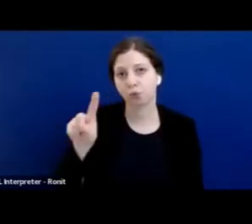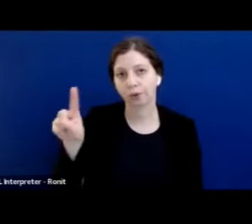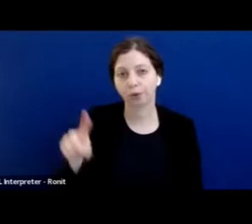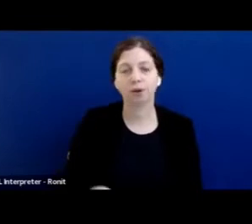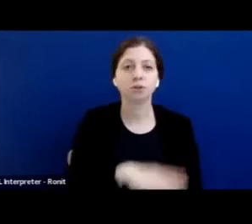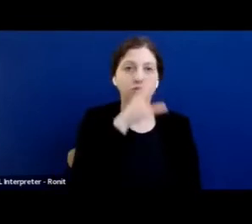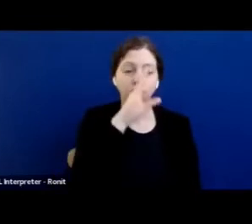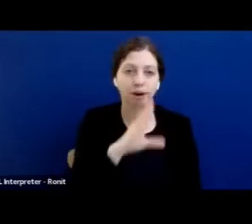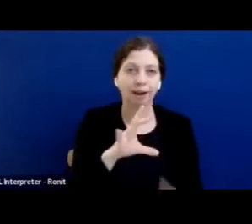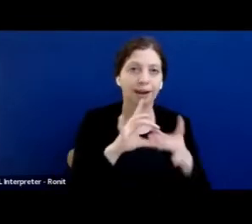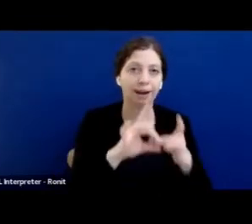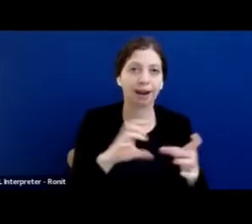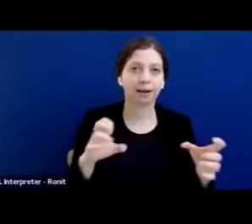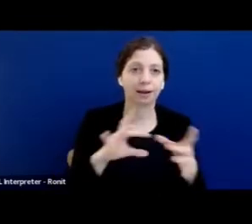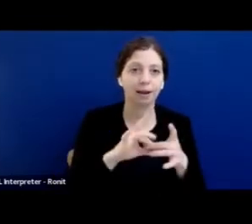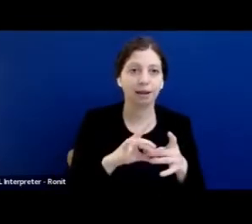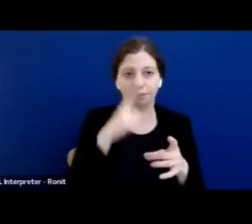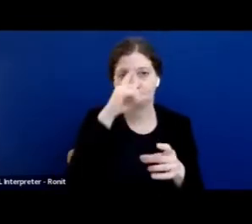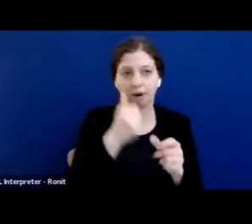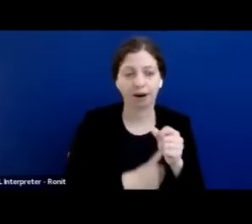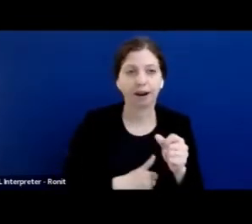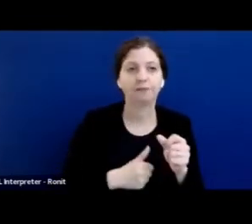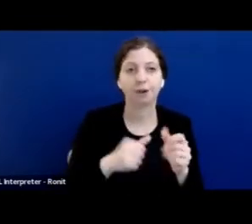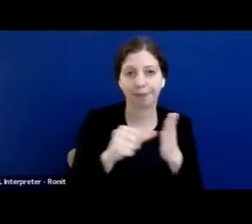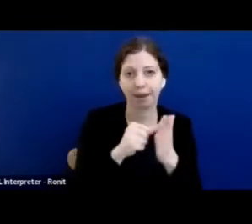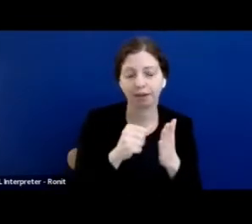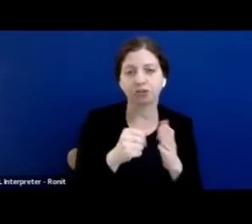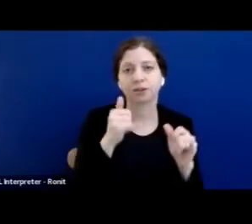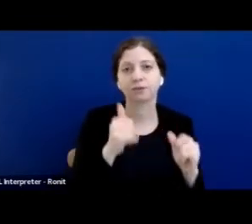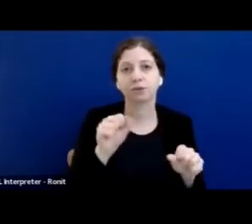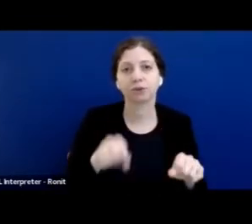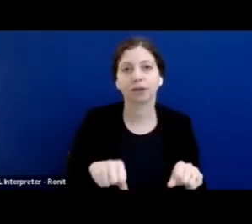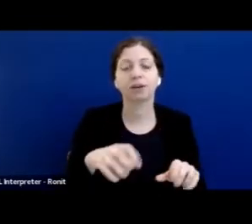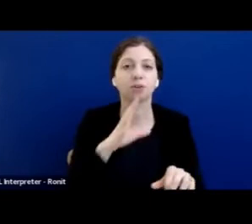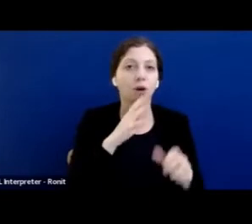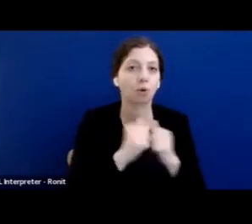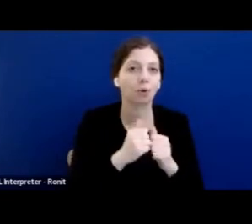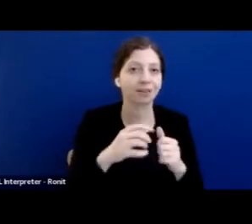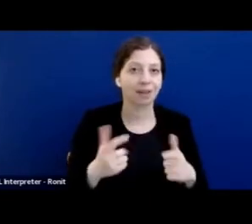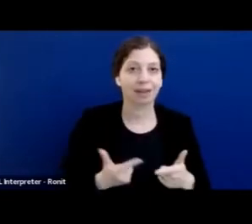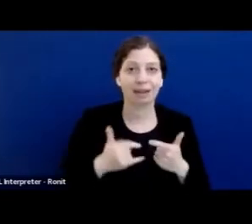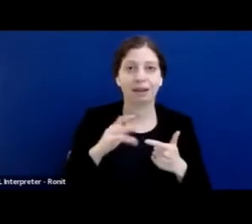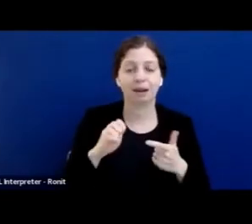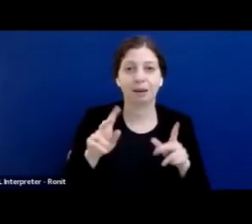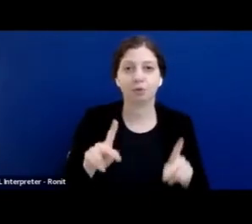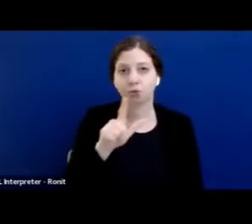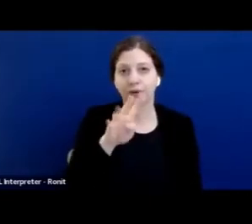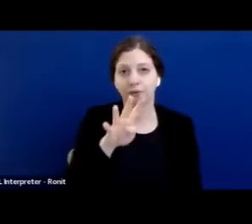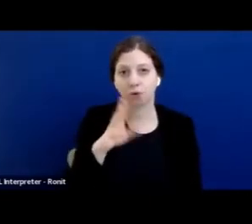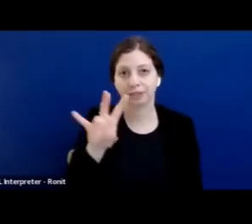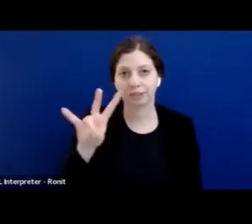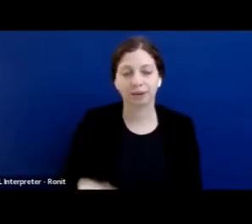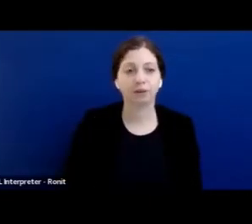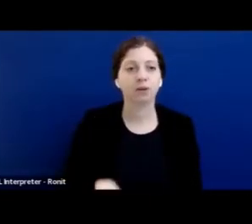Connect link on every No Wrong Door Easy Access page, an individual can talk to a live person 24/7. Virginia